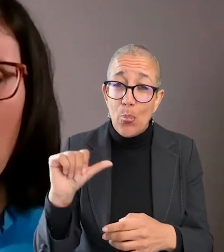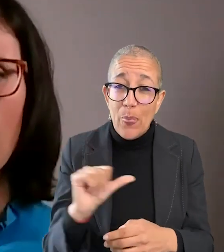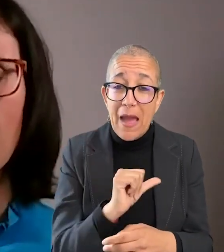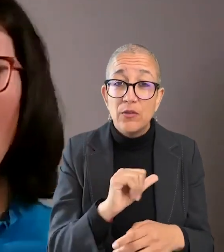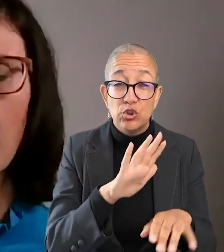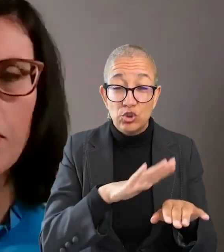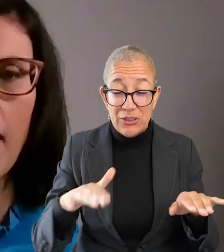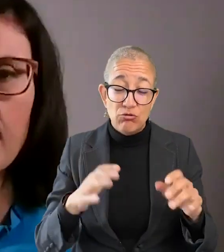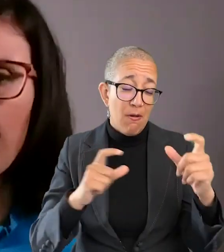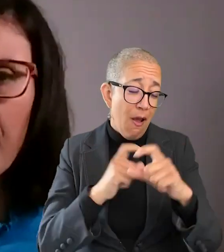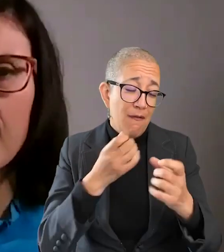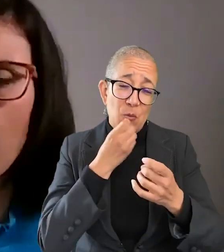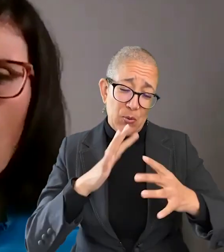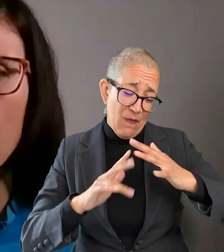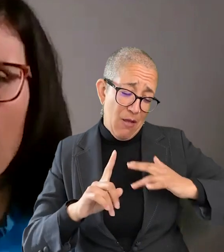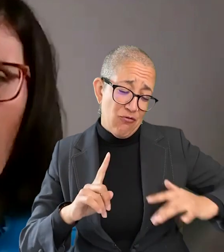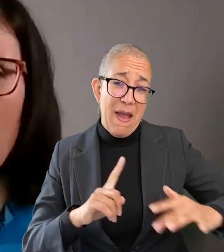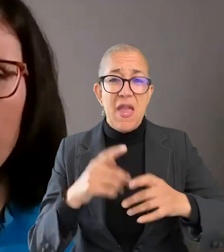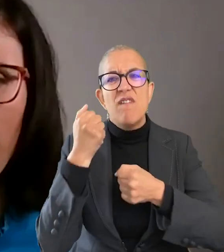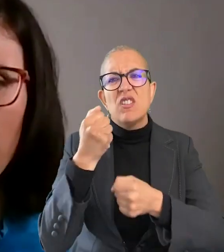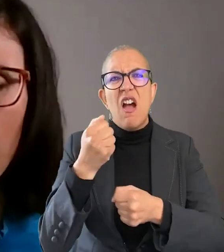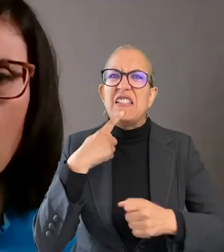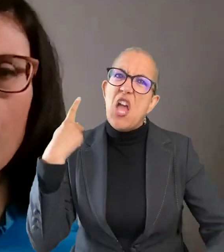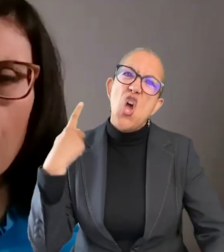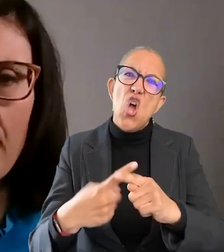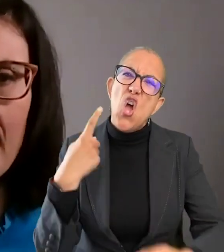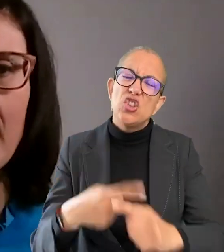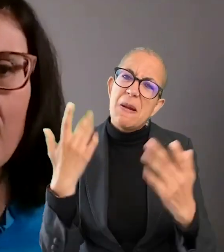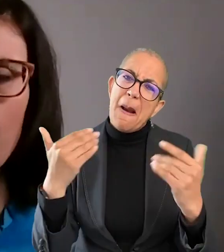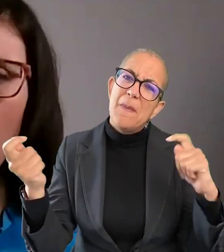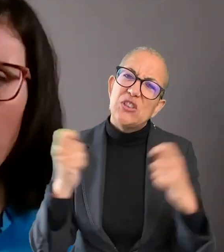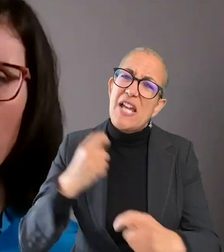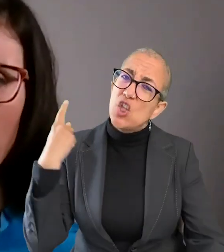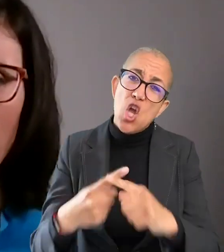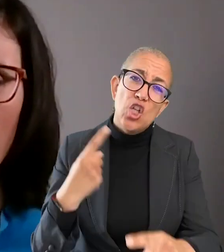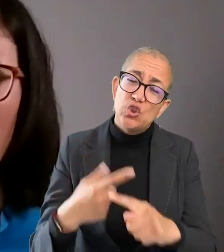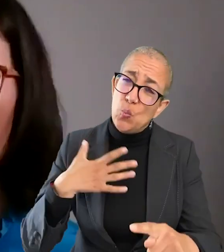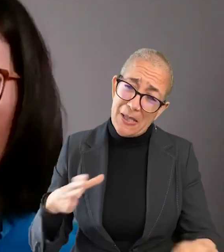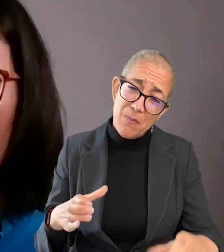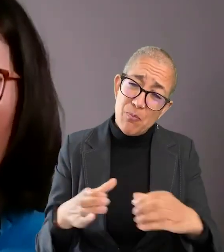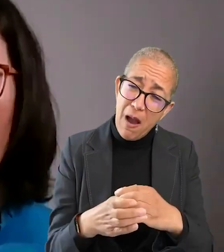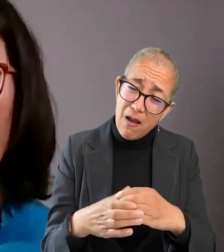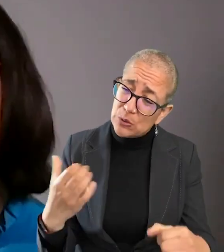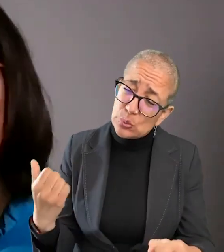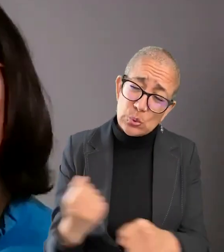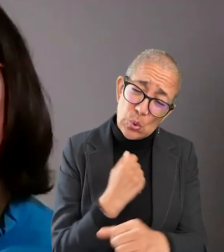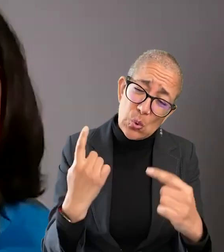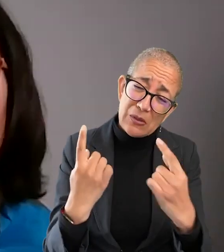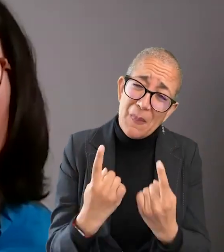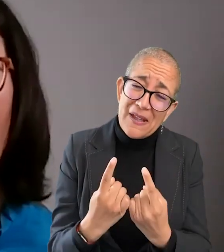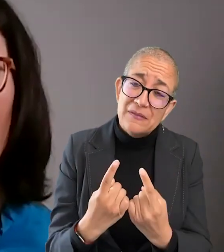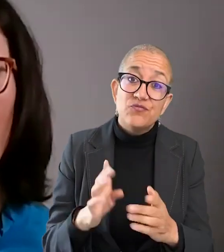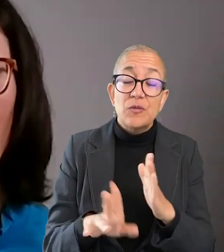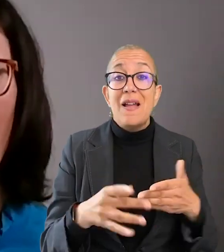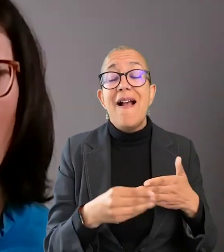around me, was holding up signs saying, this is urgent, climate change is urgent, we need this party to do something. And off the back of that, I led